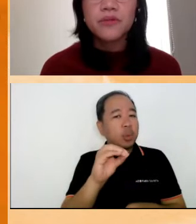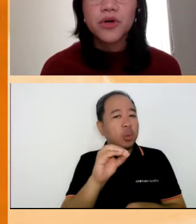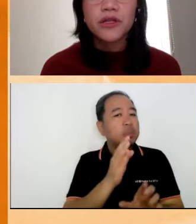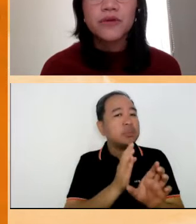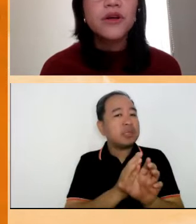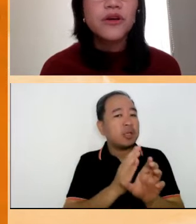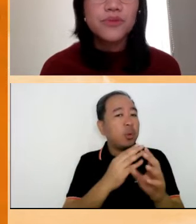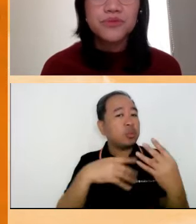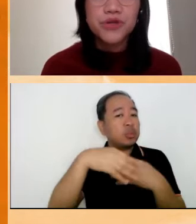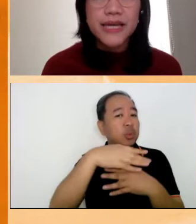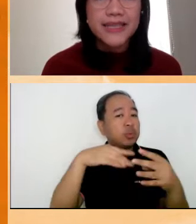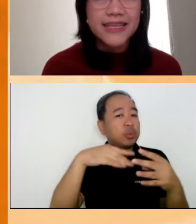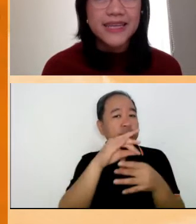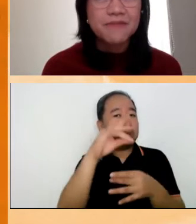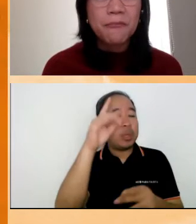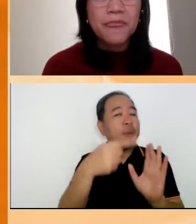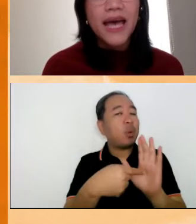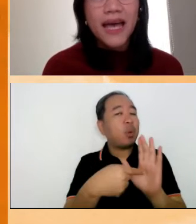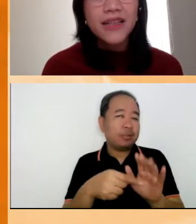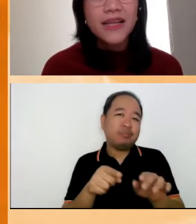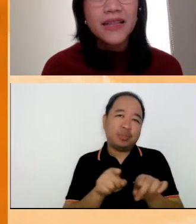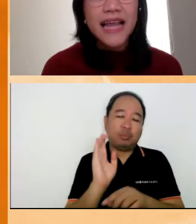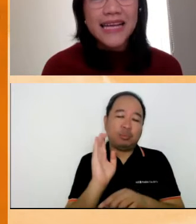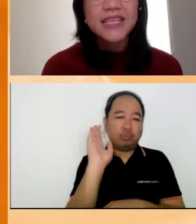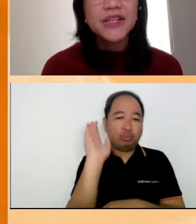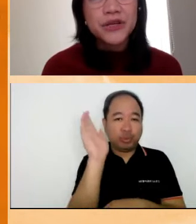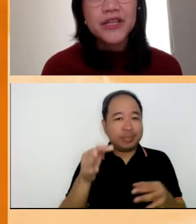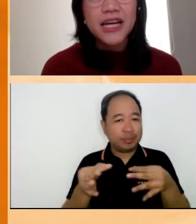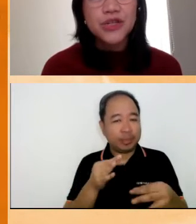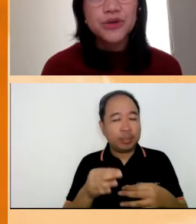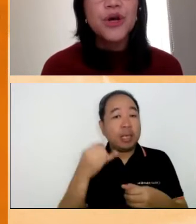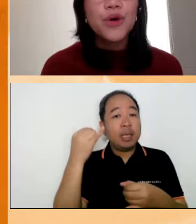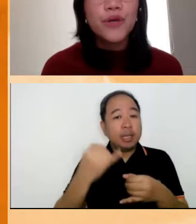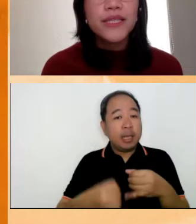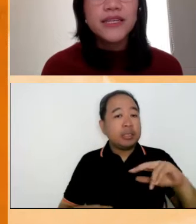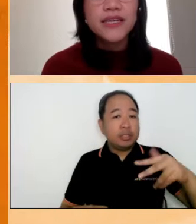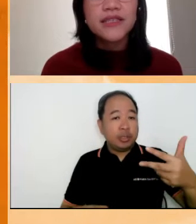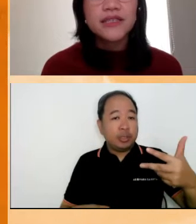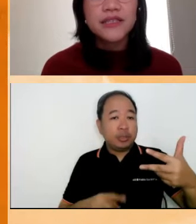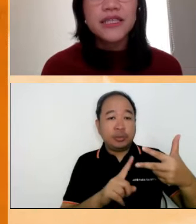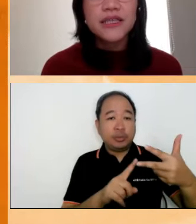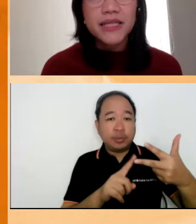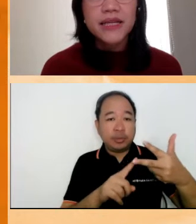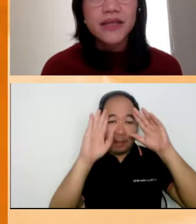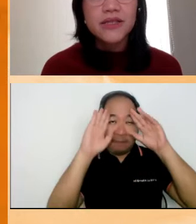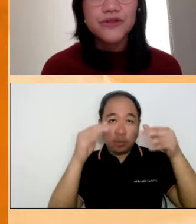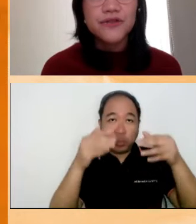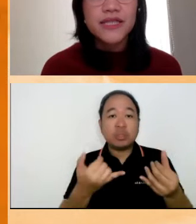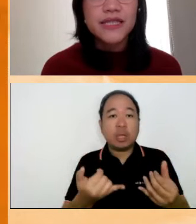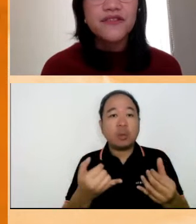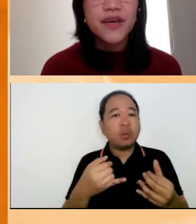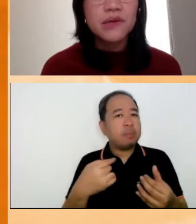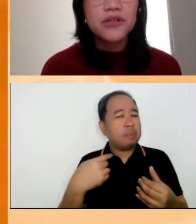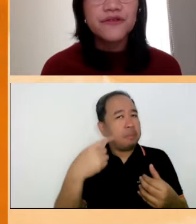biopsychosocial-spiritual model will also be presented. And lastly, the third lecture will discuss the current mental health